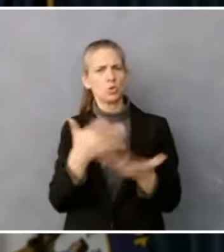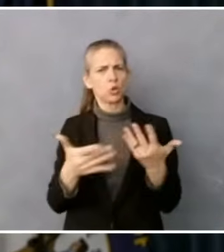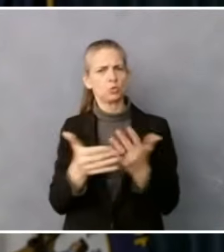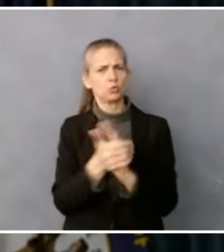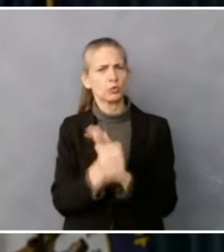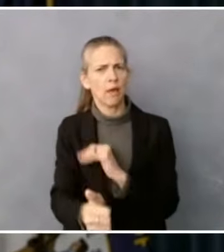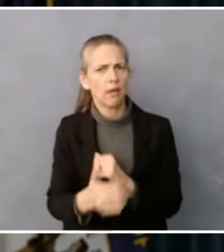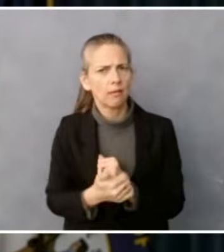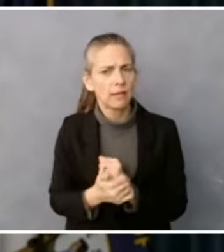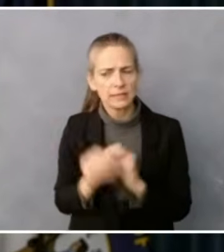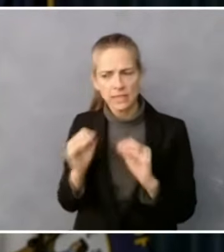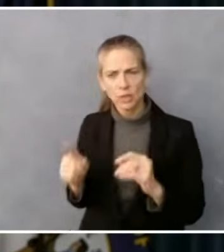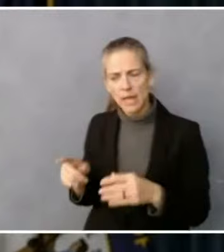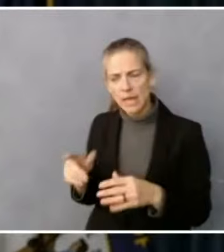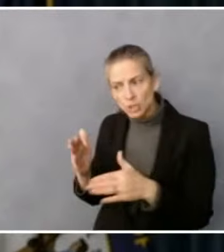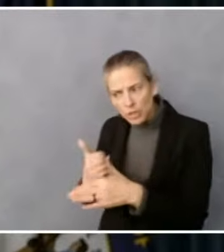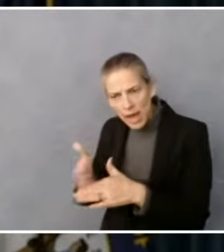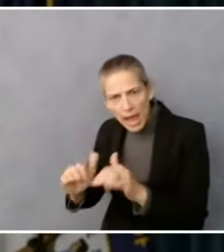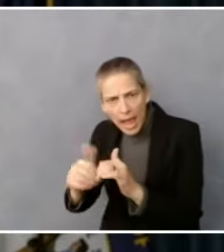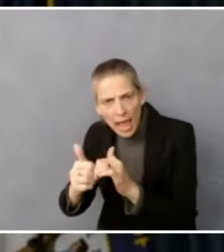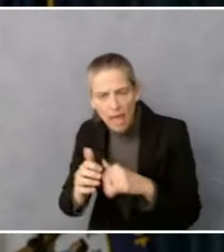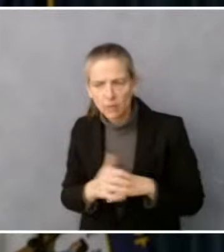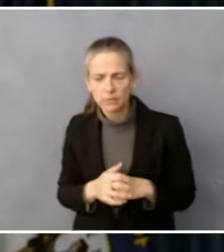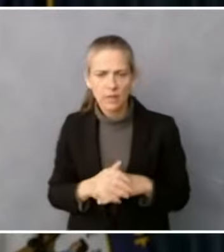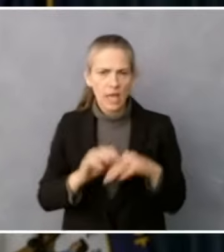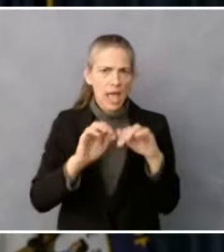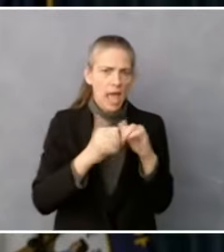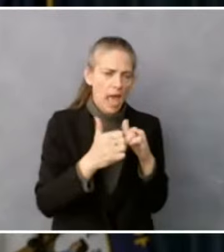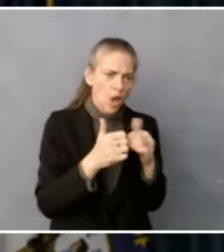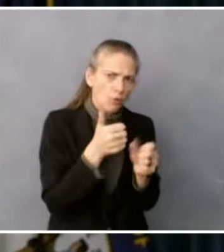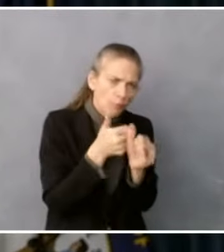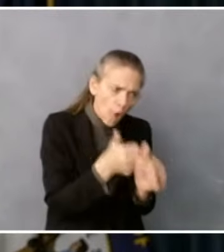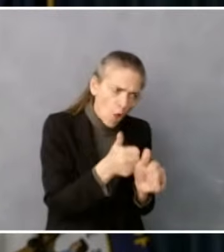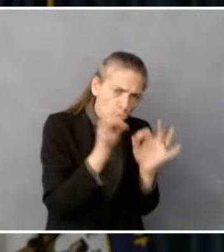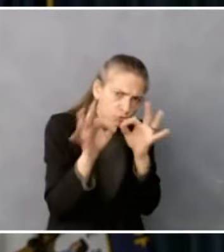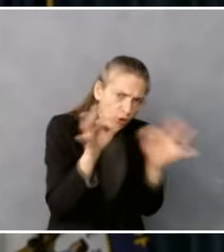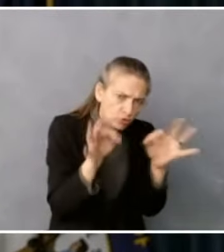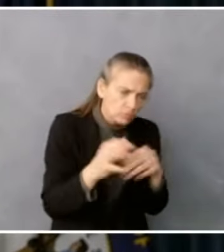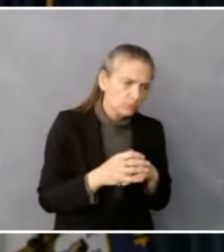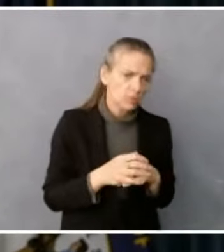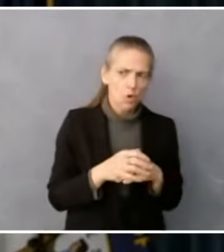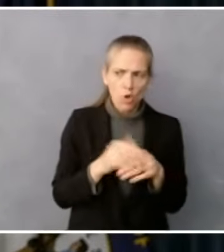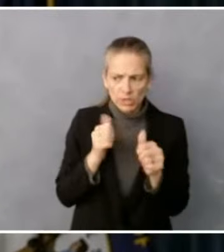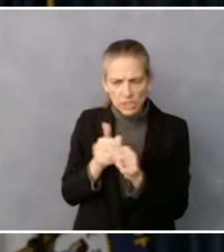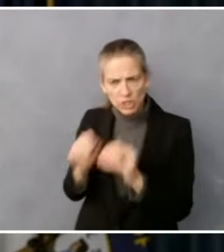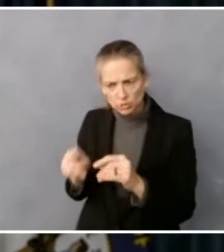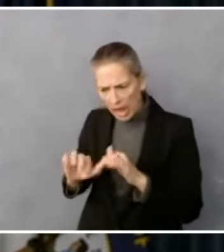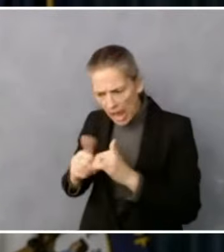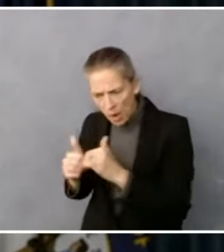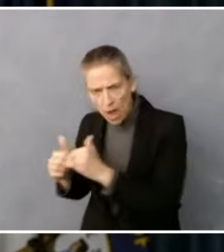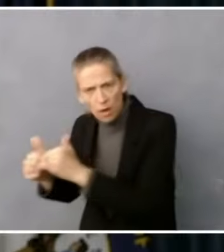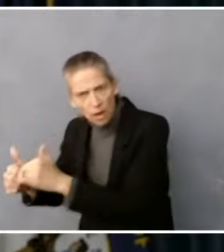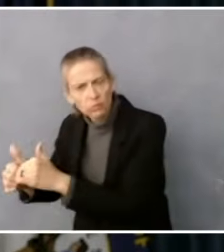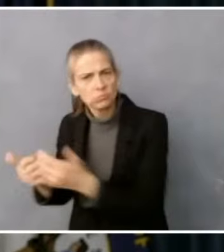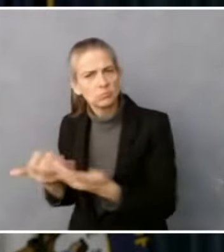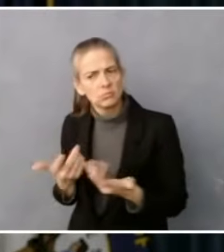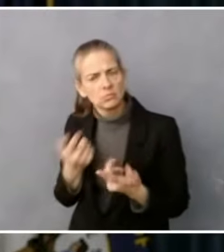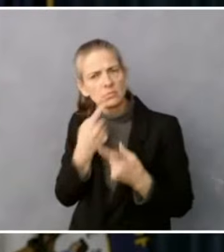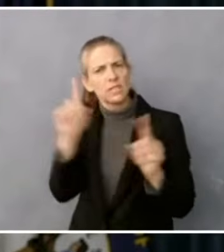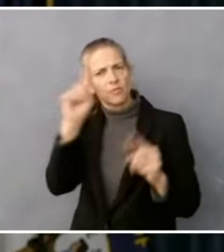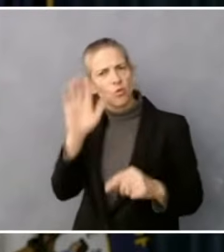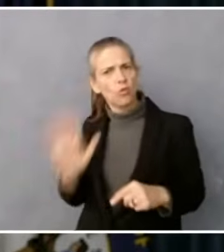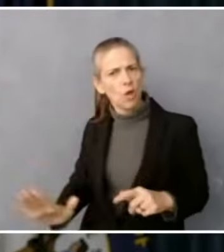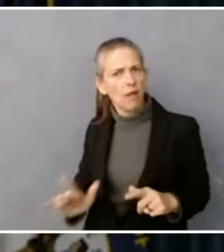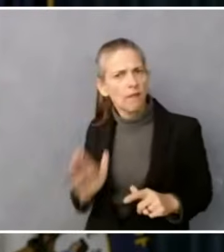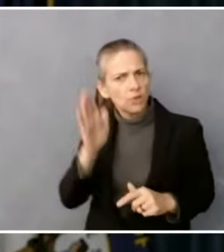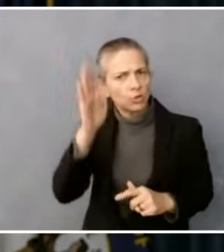directions, how to work in a group. Skills essential for success in school and in life. When a child learns to